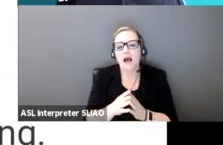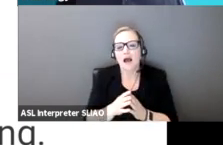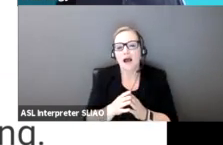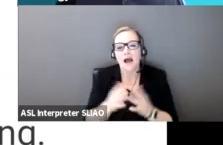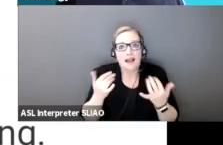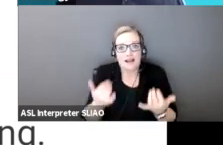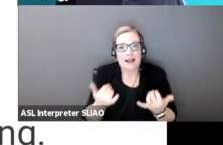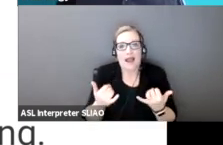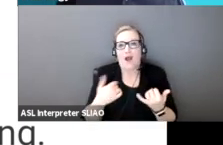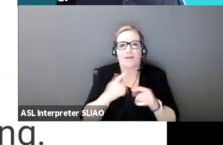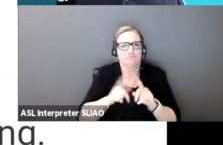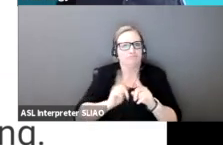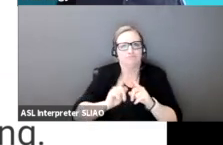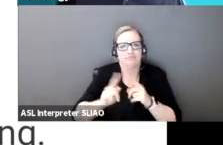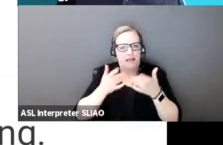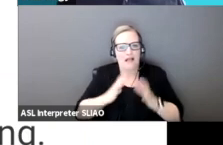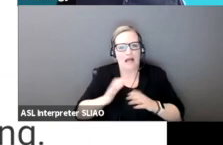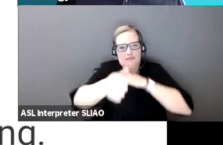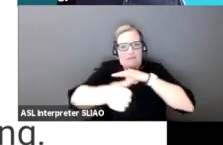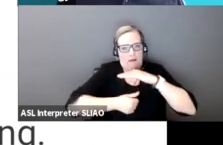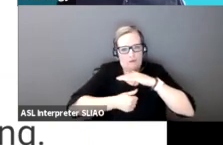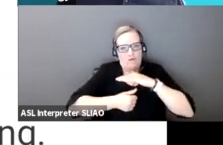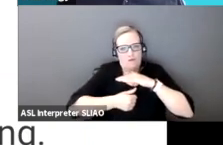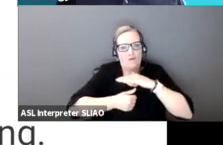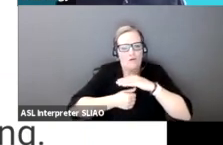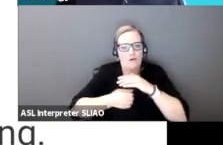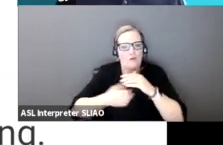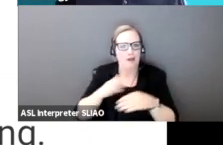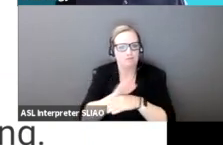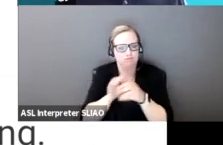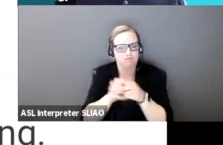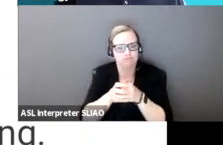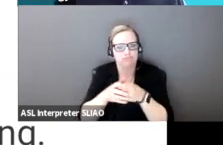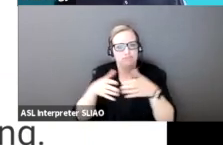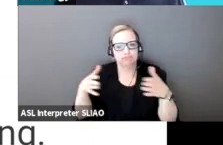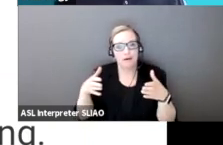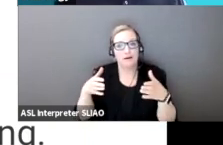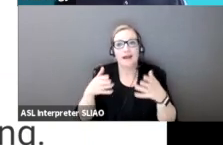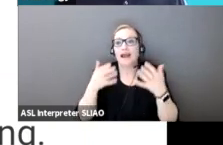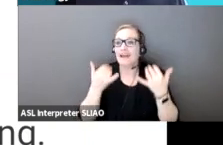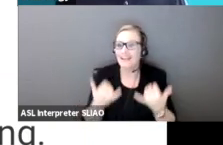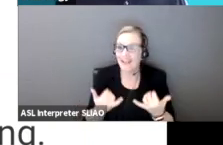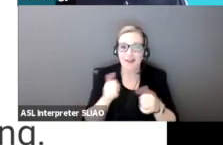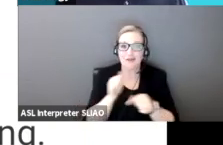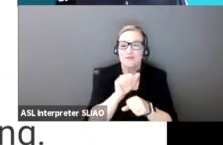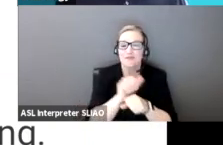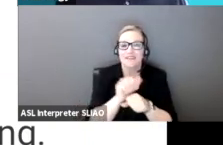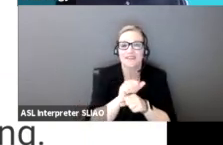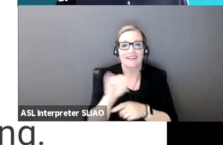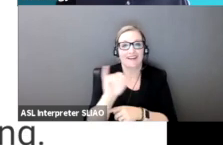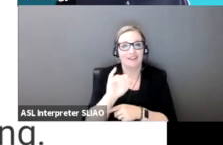now we've got dozens of clients and advisees through word of mouth. And I've also landed here at IG, and I'm very happy to